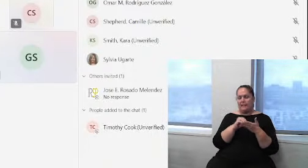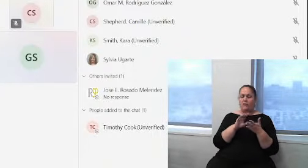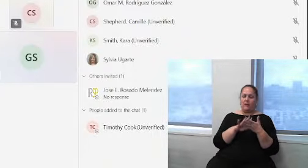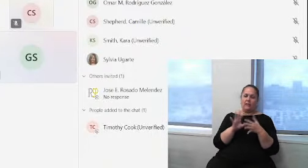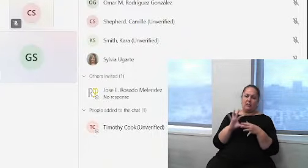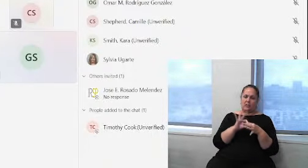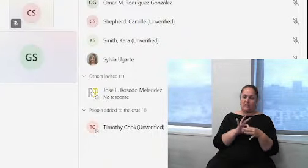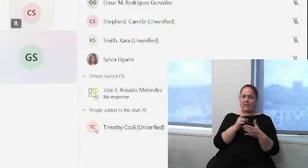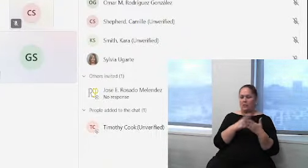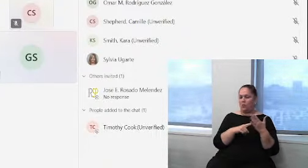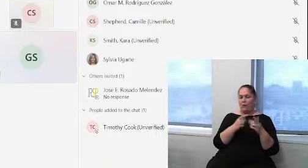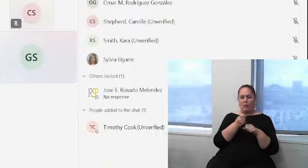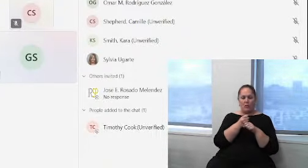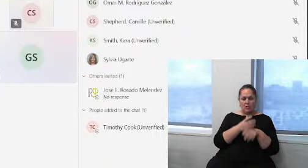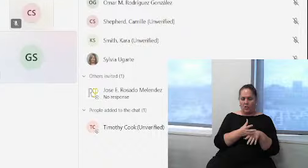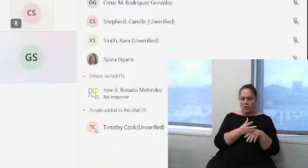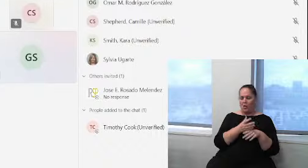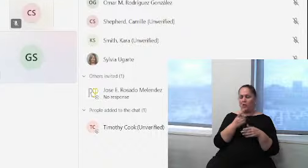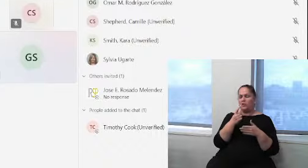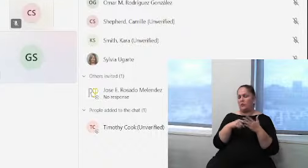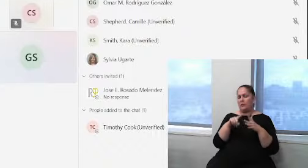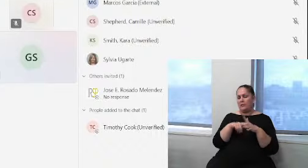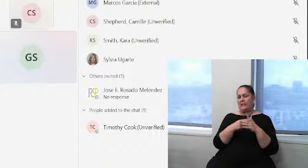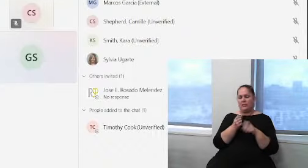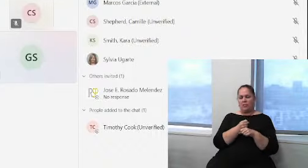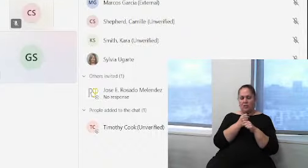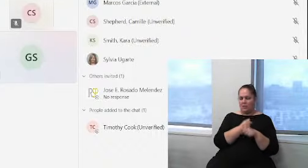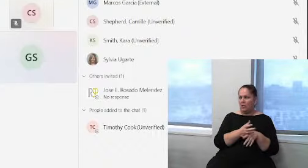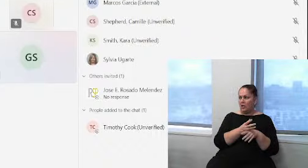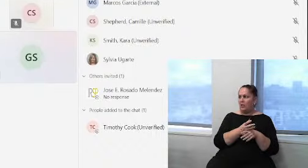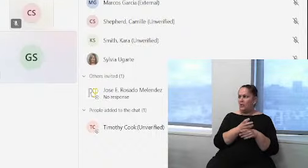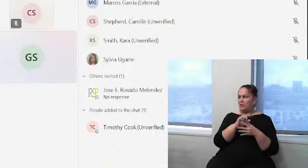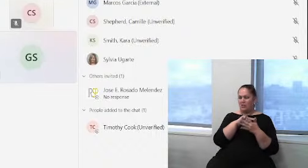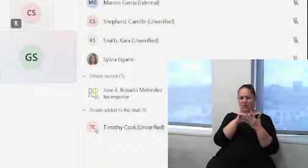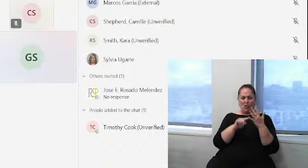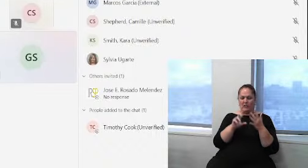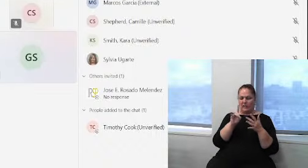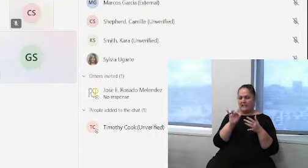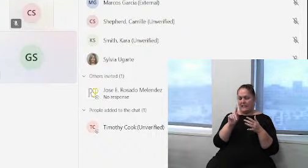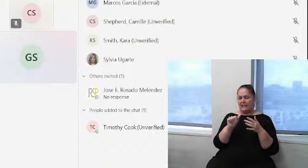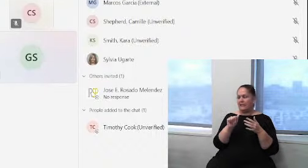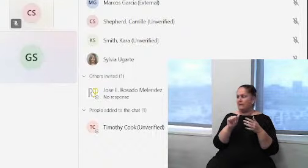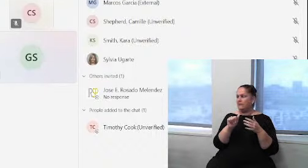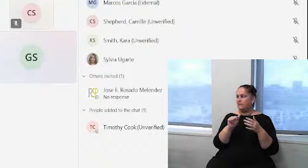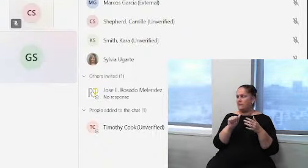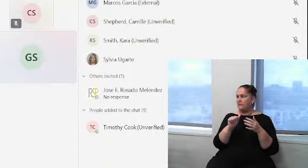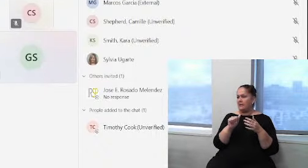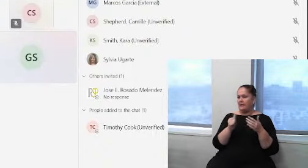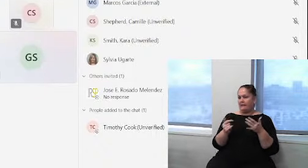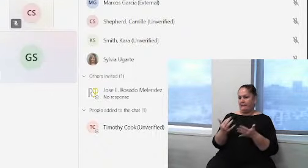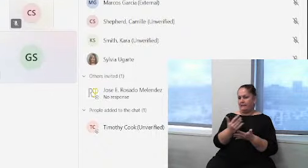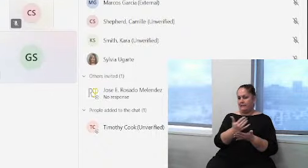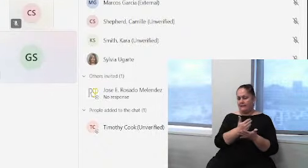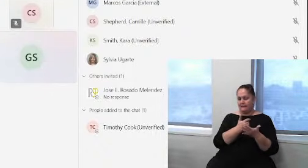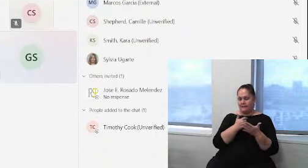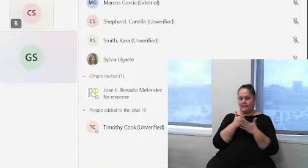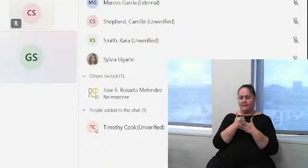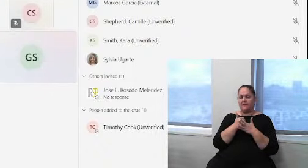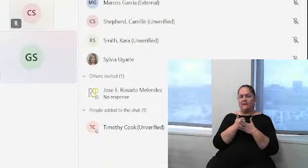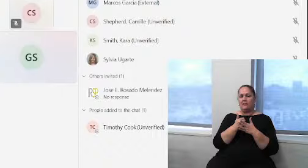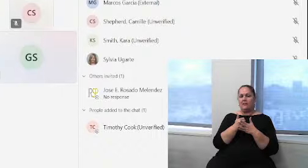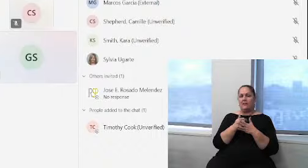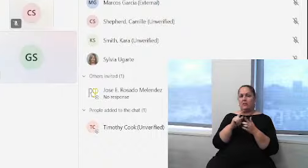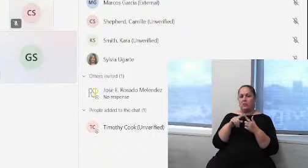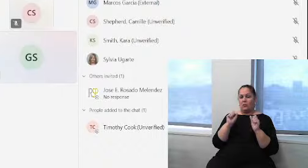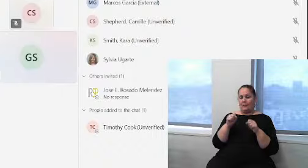events end, records associated with what was the cause, what was the initial cause. That all that data gets